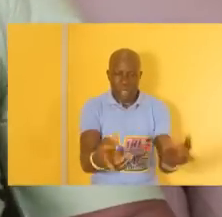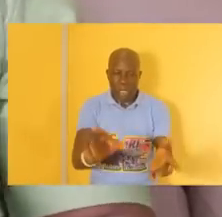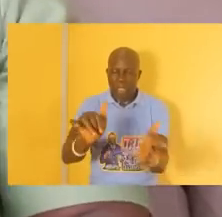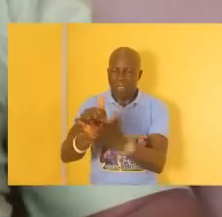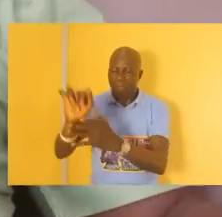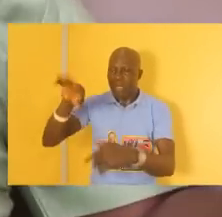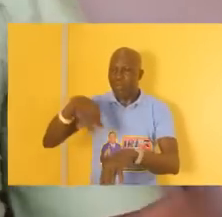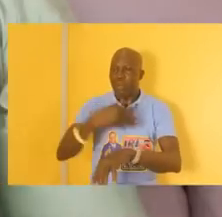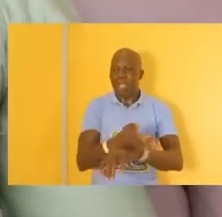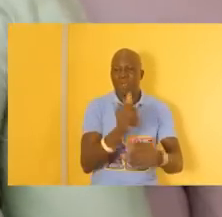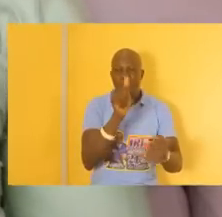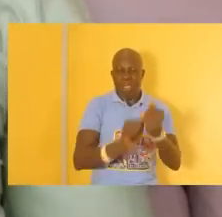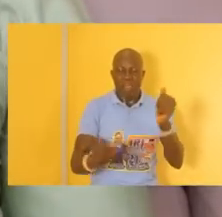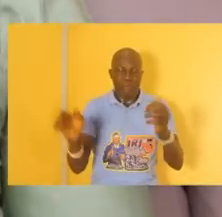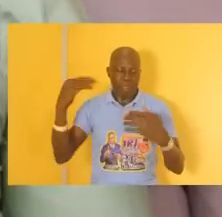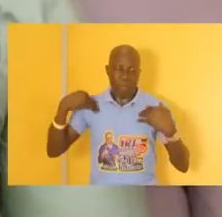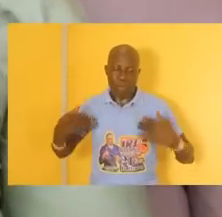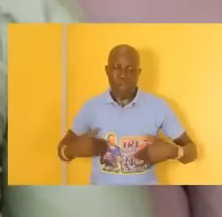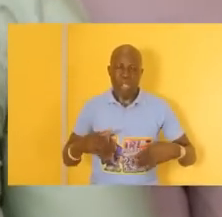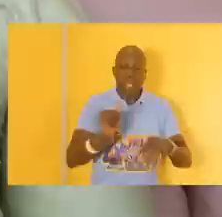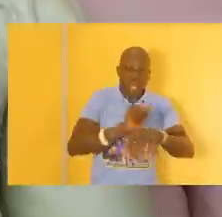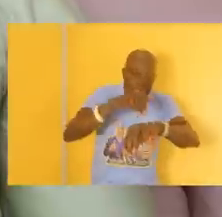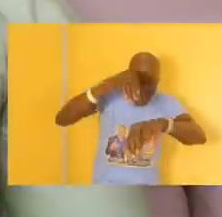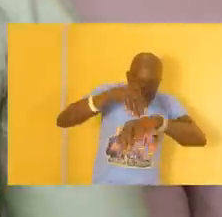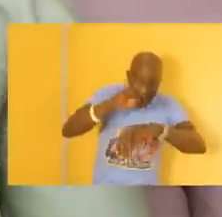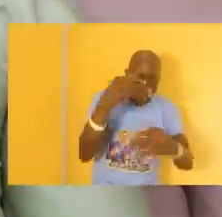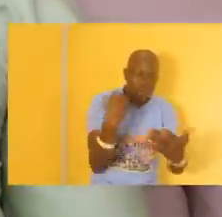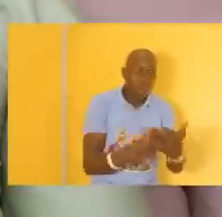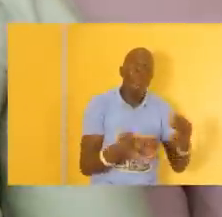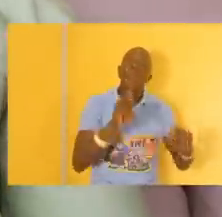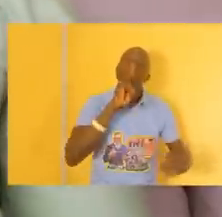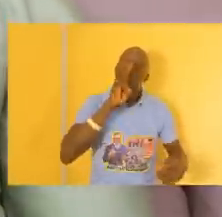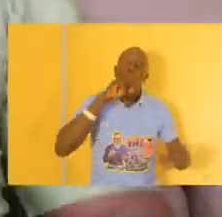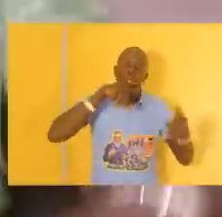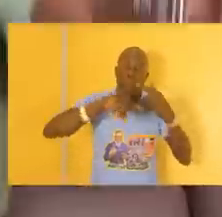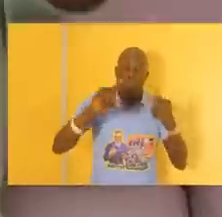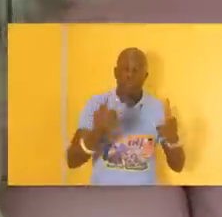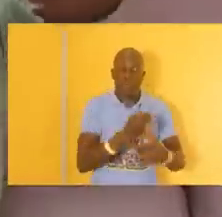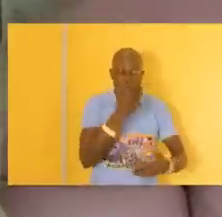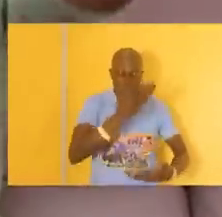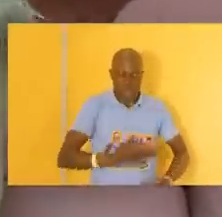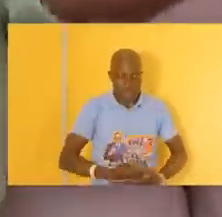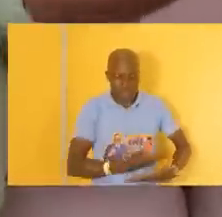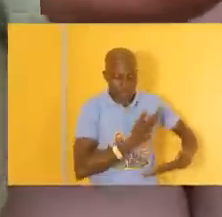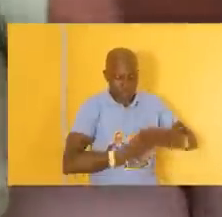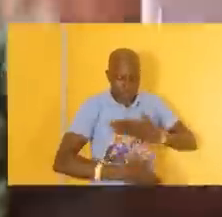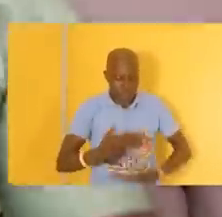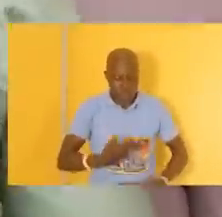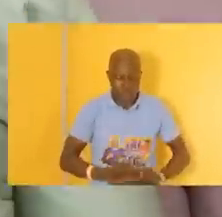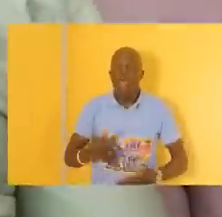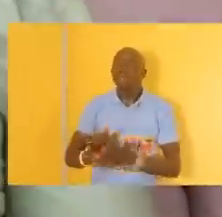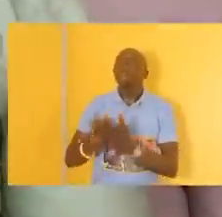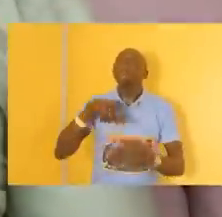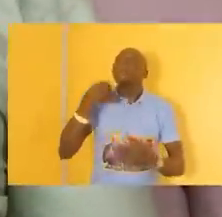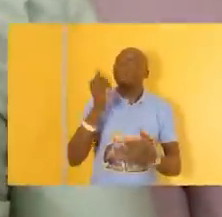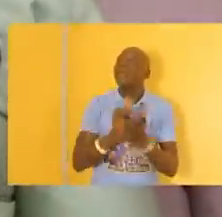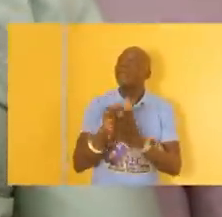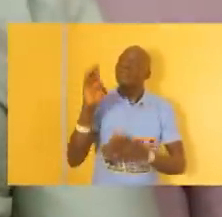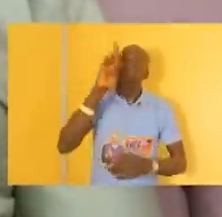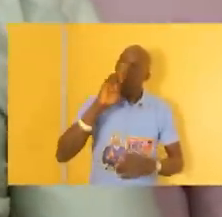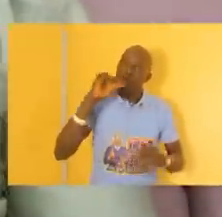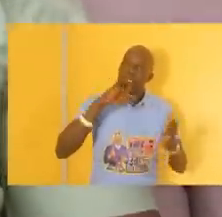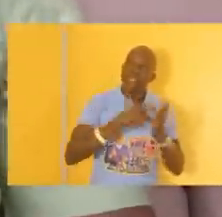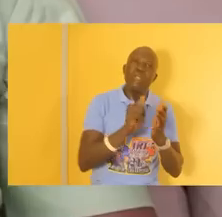water. All the firstborn. We'll give them a bottle of water. Mommy. Even if your child is in